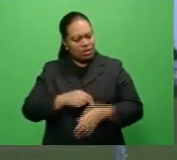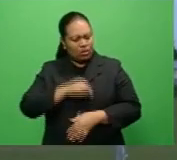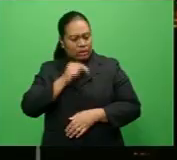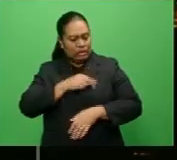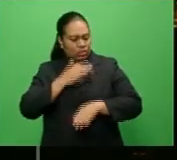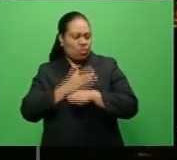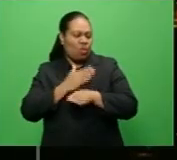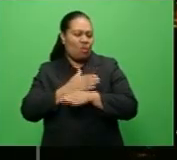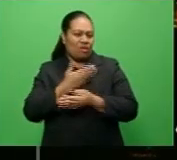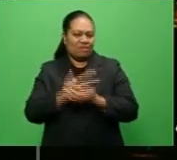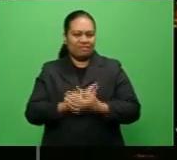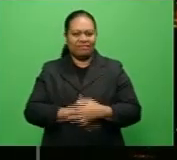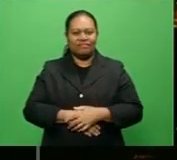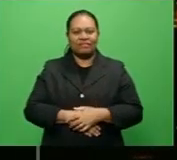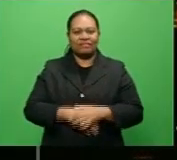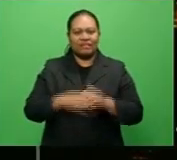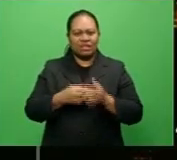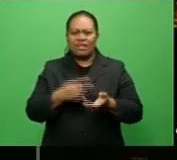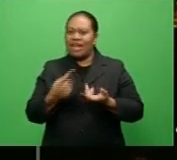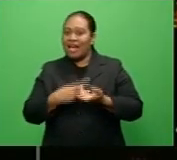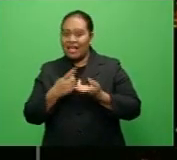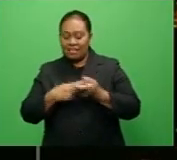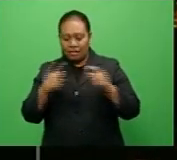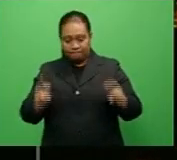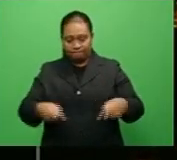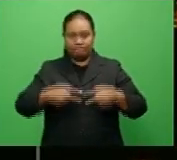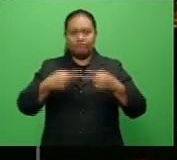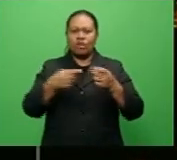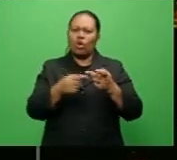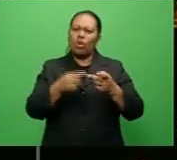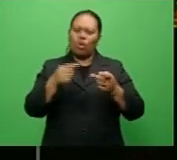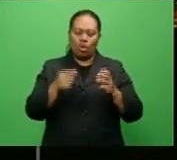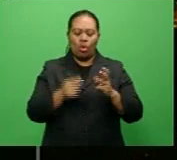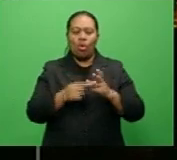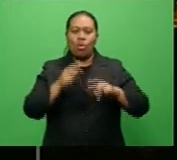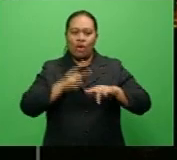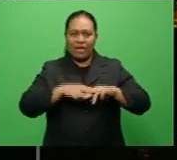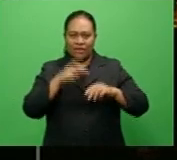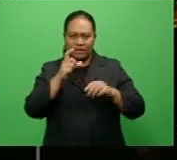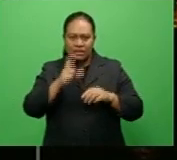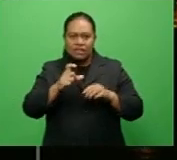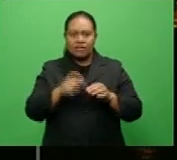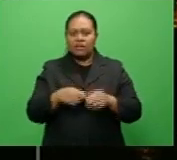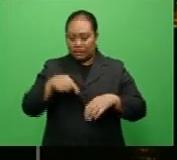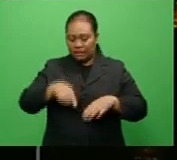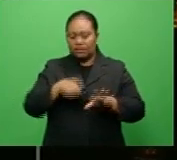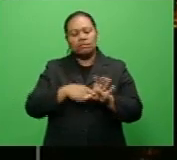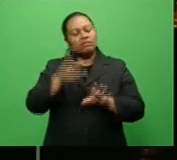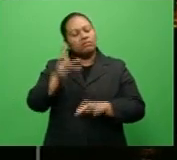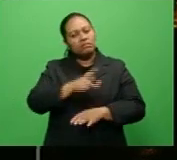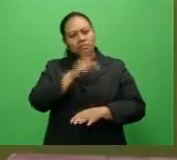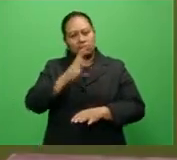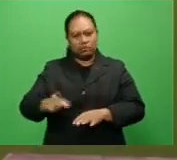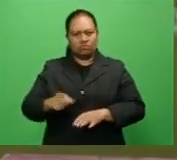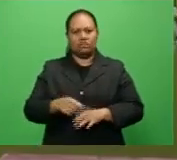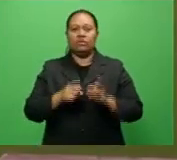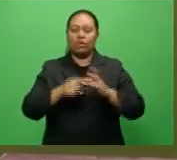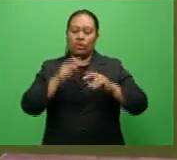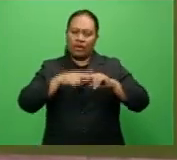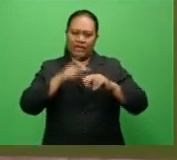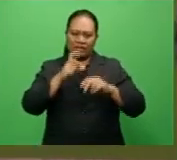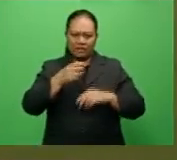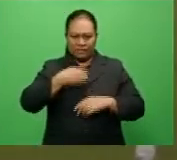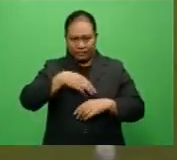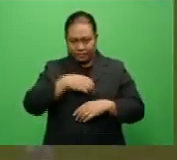on. The remaining matches of the OFC Champions League 2020 has been cancelled. OFC's executive committee